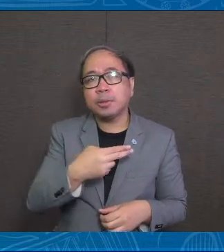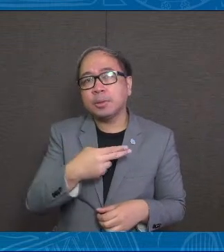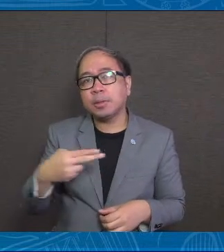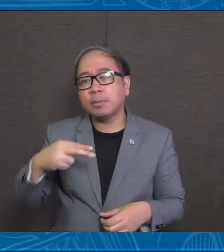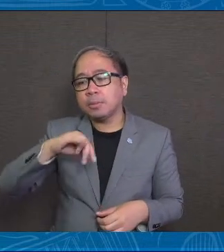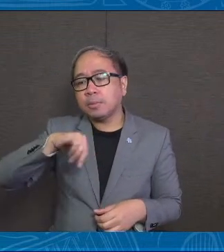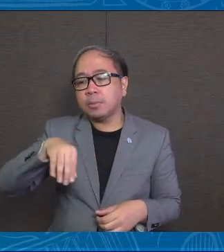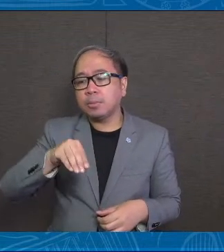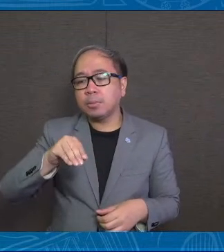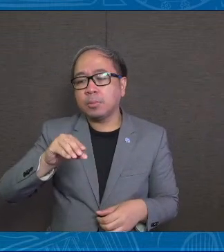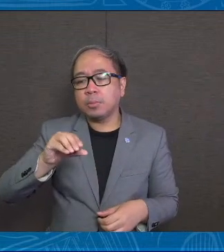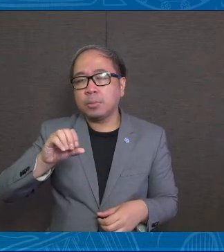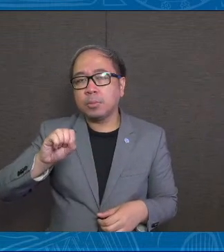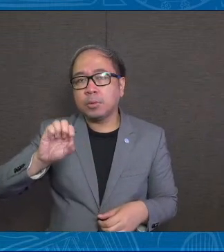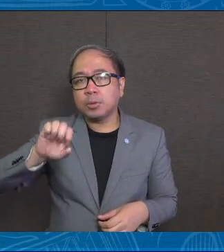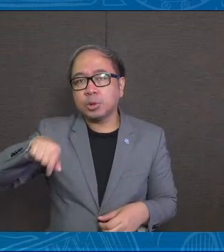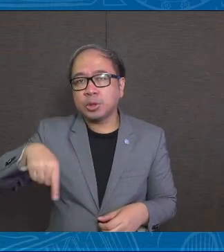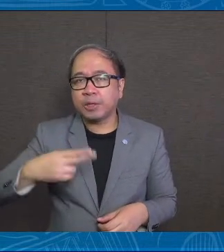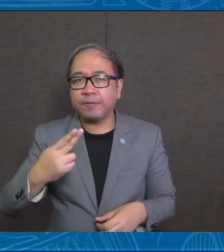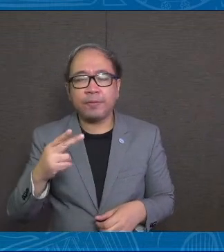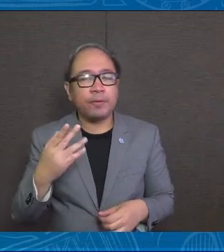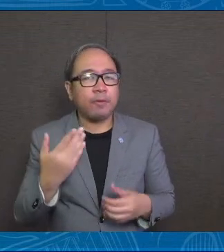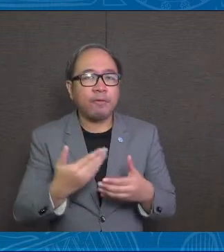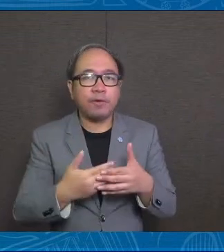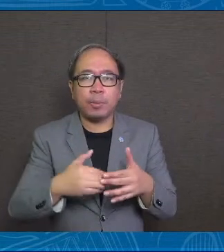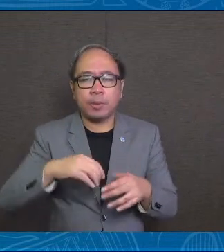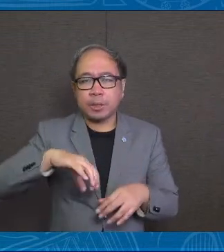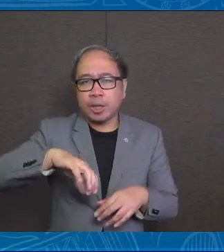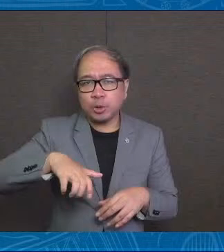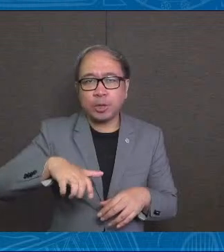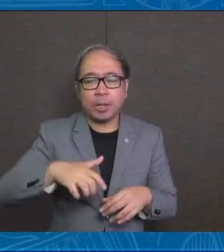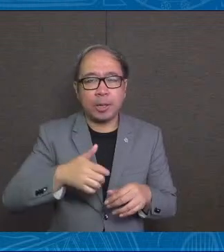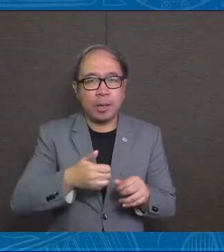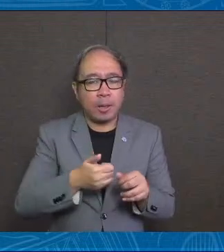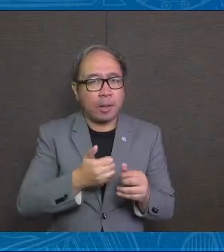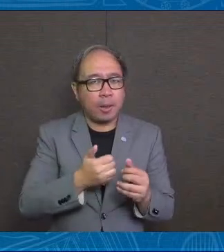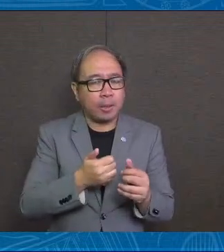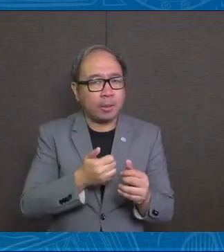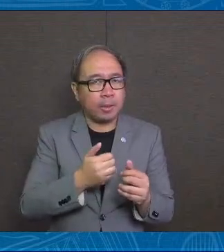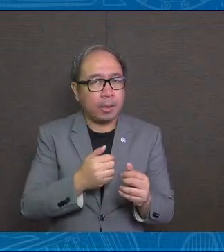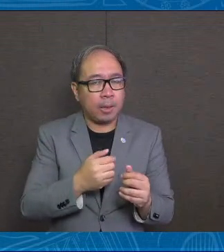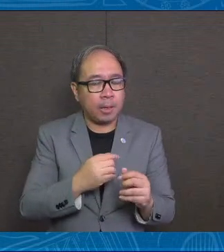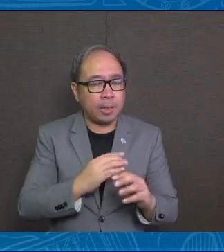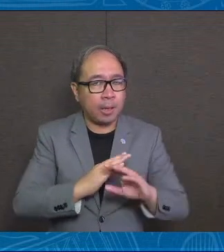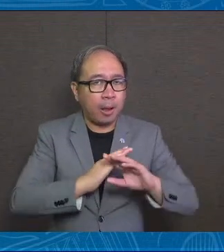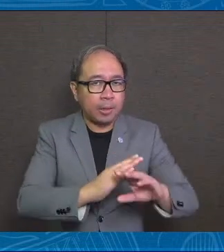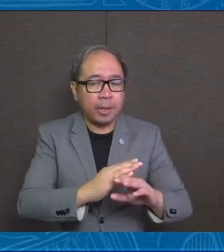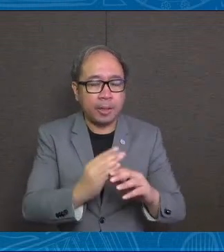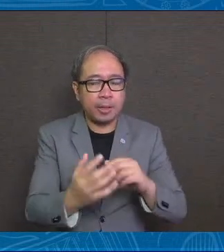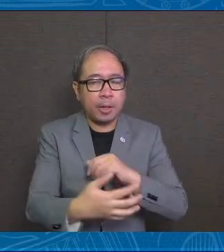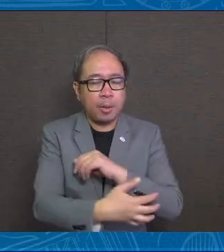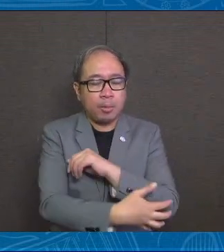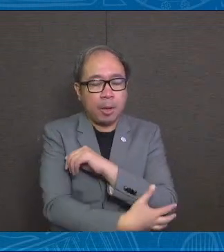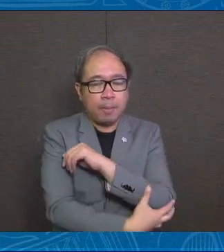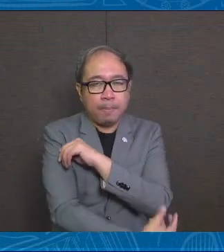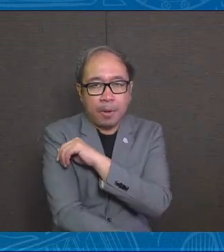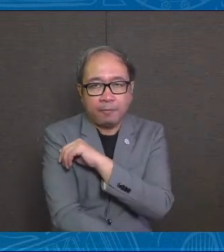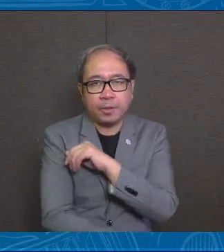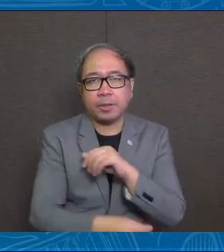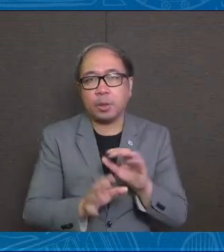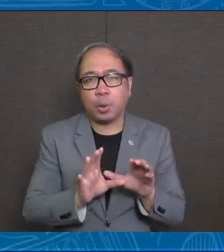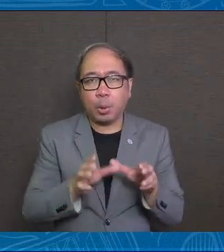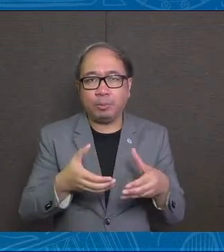National Anti-Poverty Commission, Victims of Disasters and Calamities Sectoral Council, the CSO counterpart in the